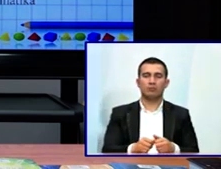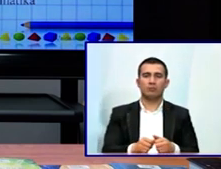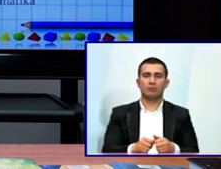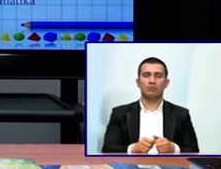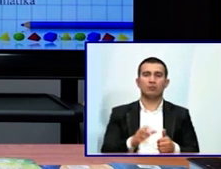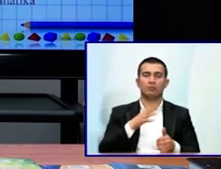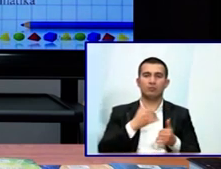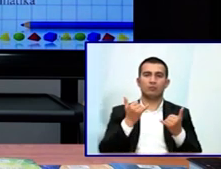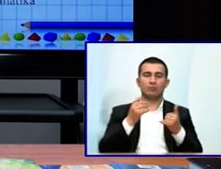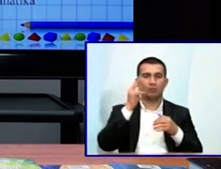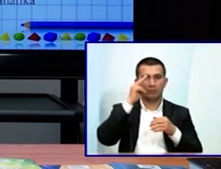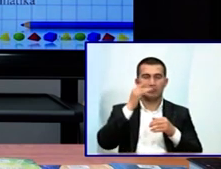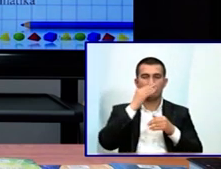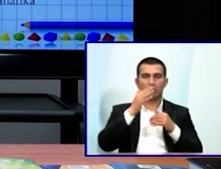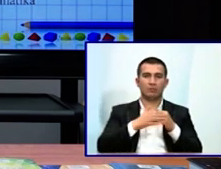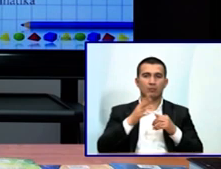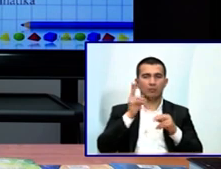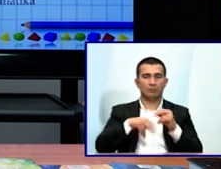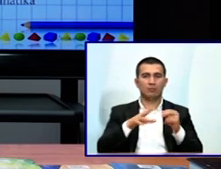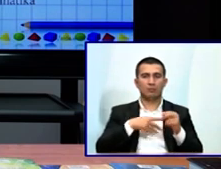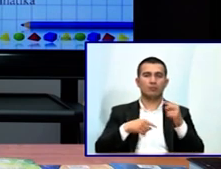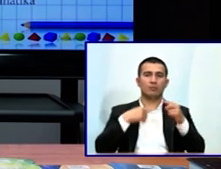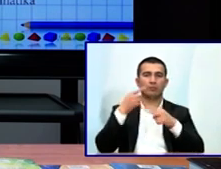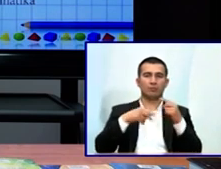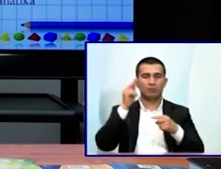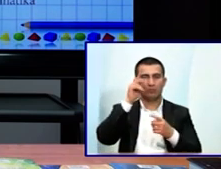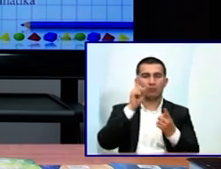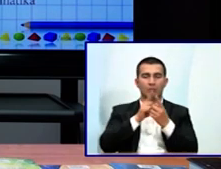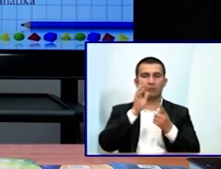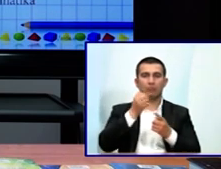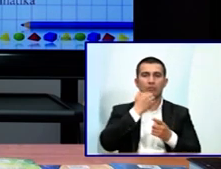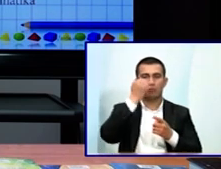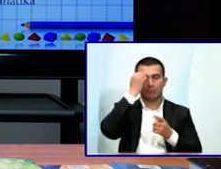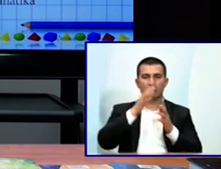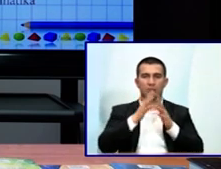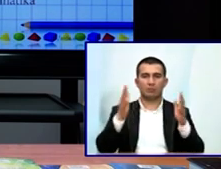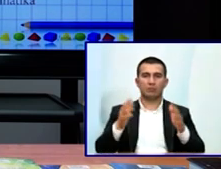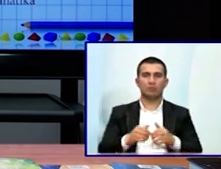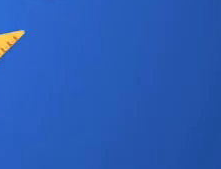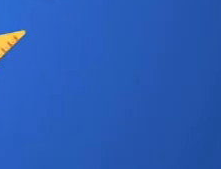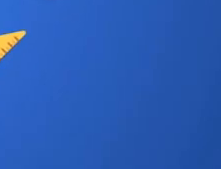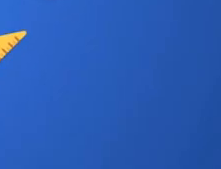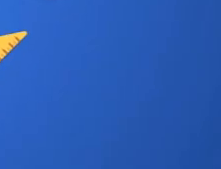Shu bilan bugungi darsimiz o'z nihoyasiga yetdi. Keyingi darslarda uchrashguncha xayr, salomat bo'ling.